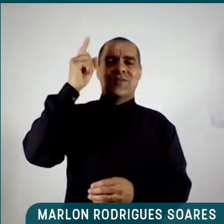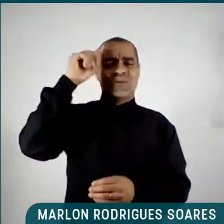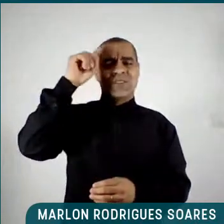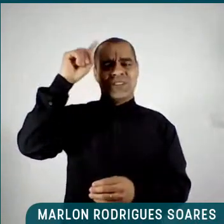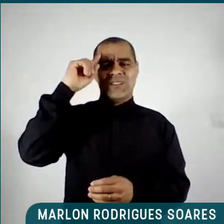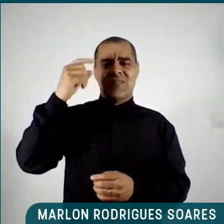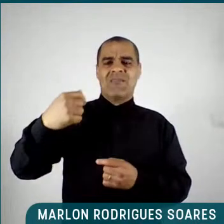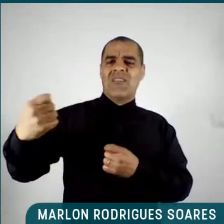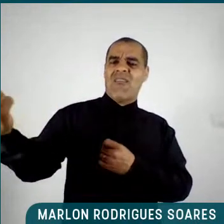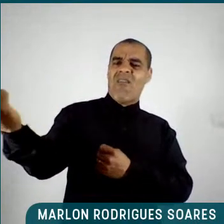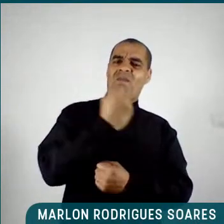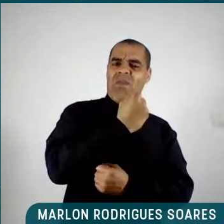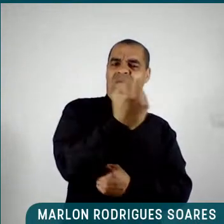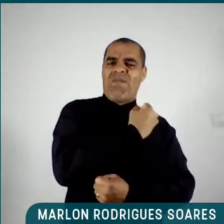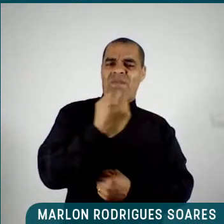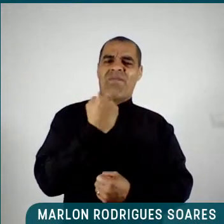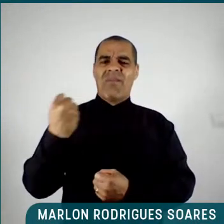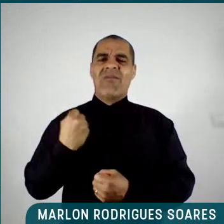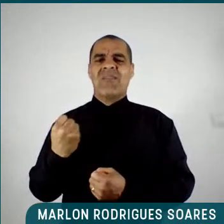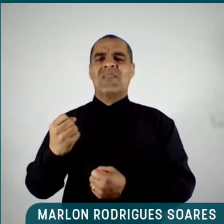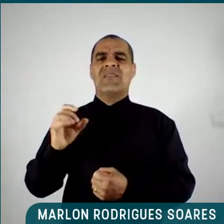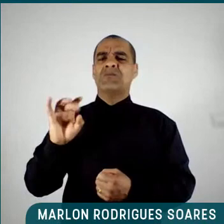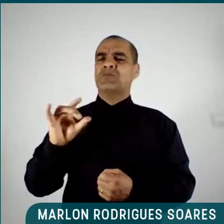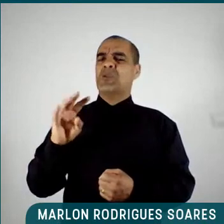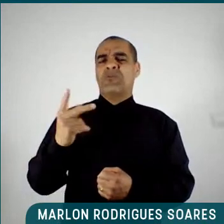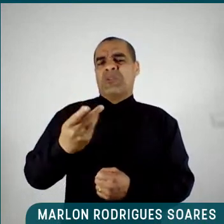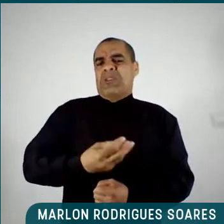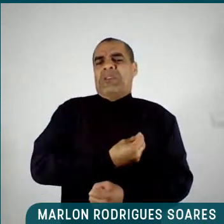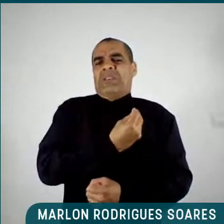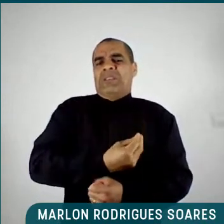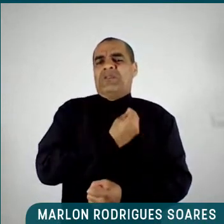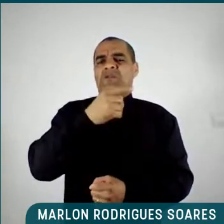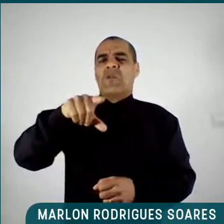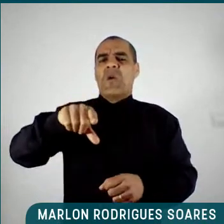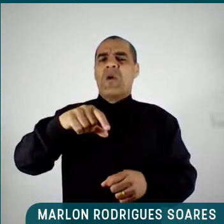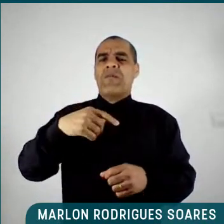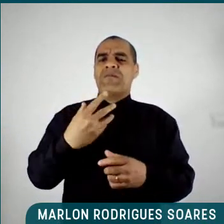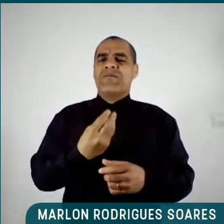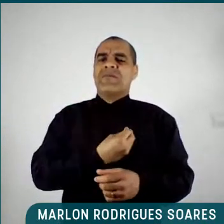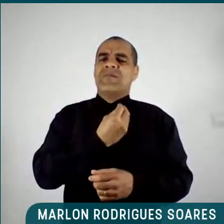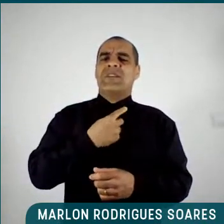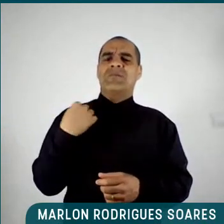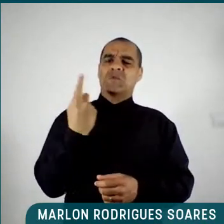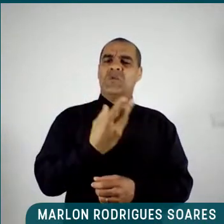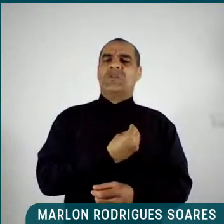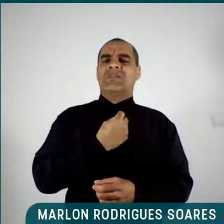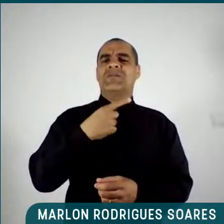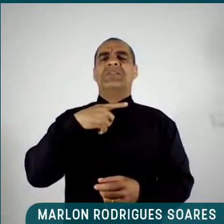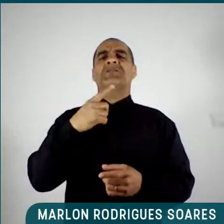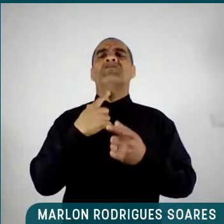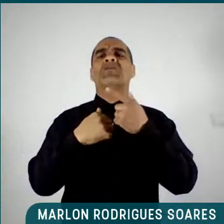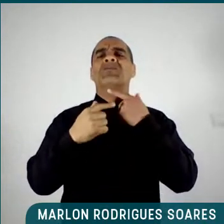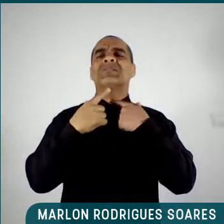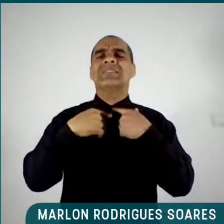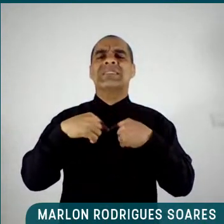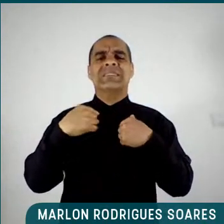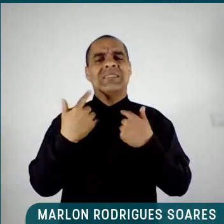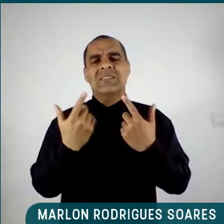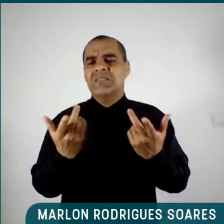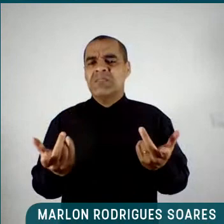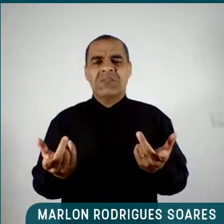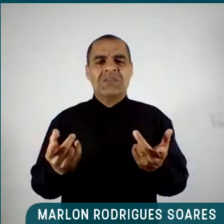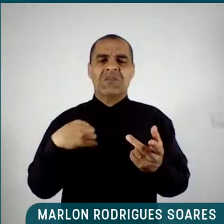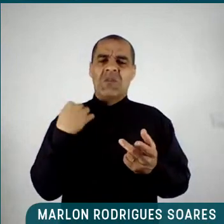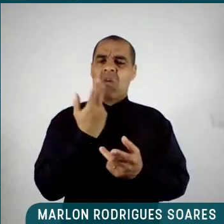violence that is attacking us just because of what we are, just because we live in our bodies as we understand